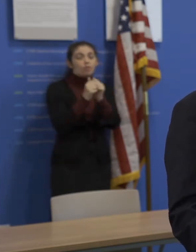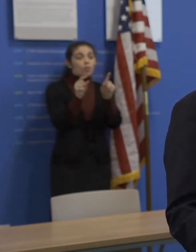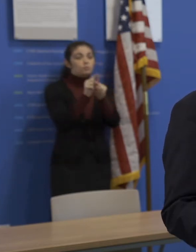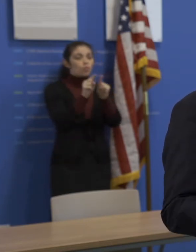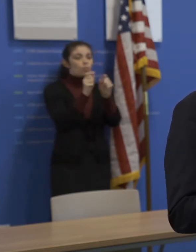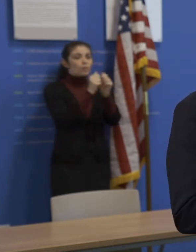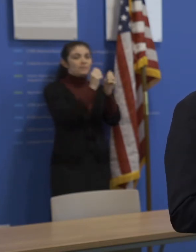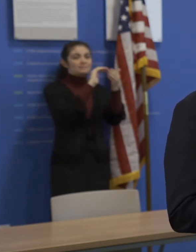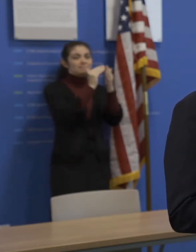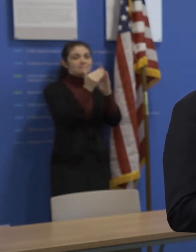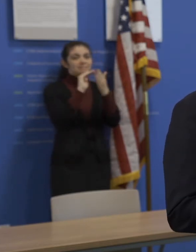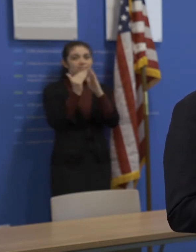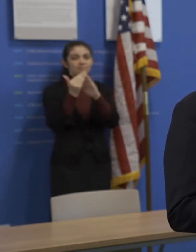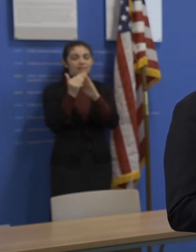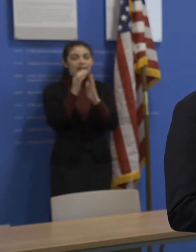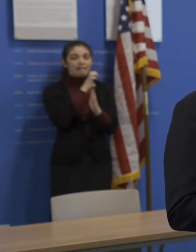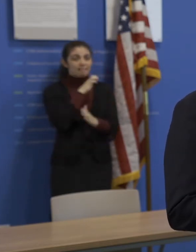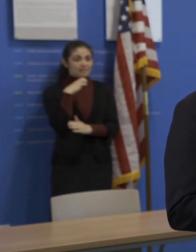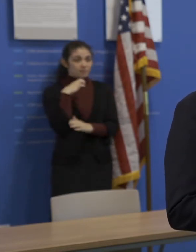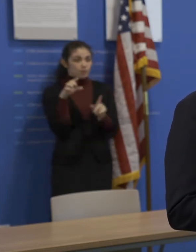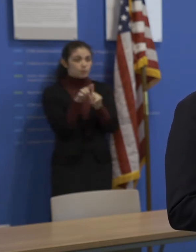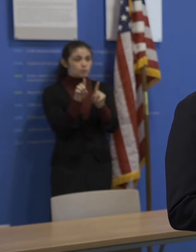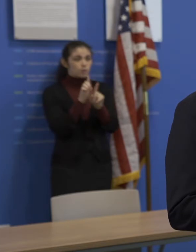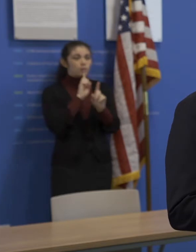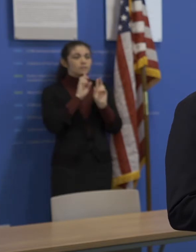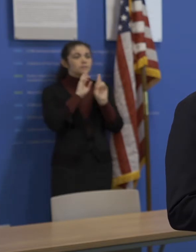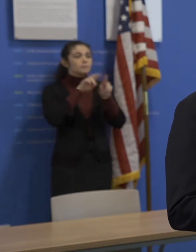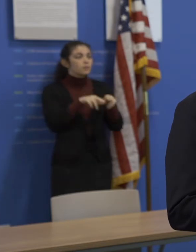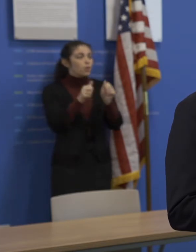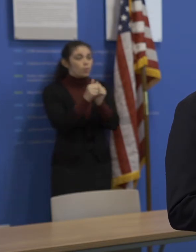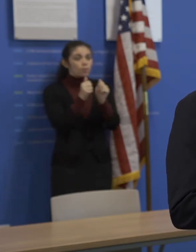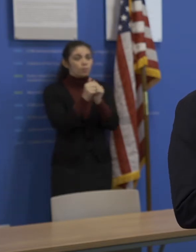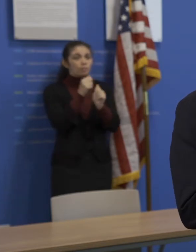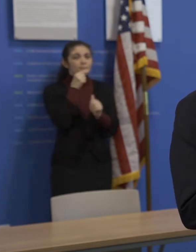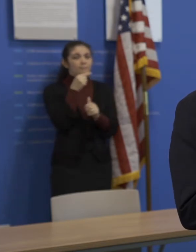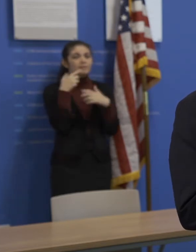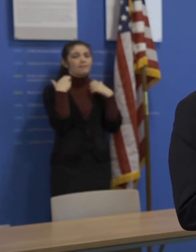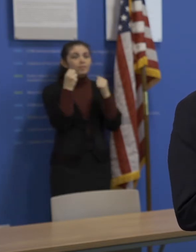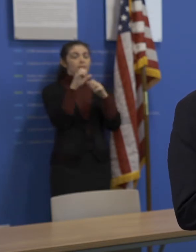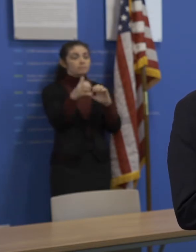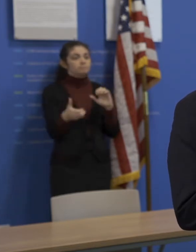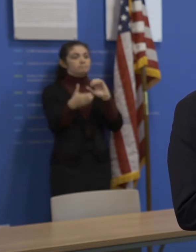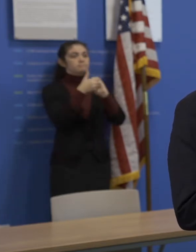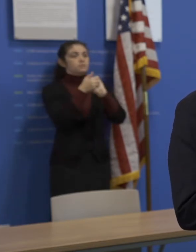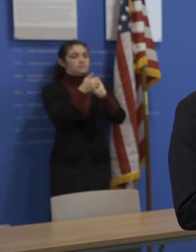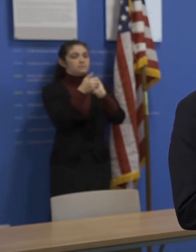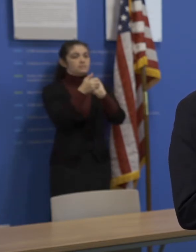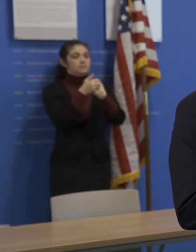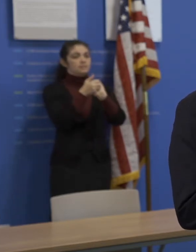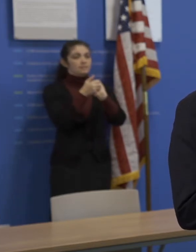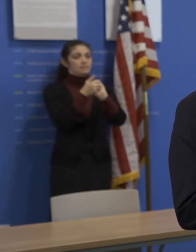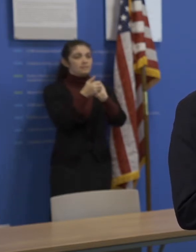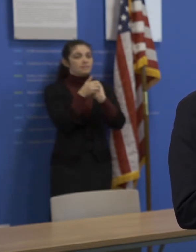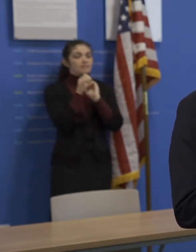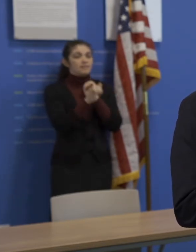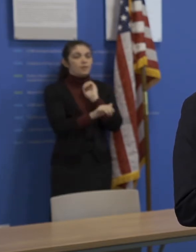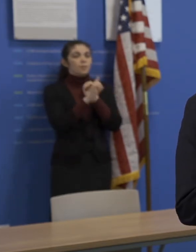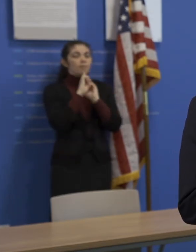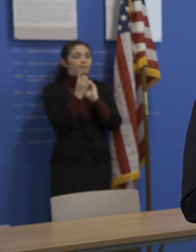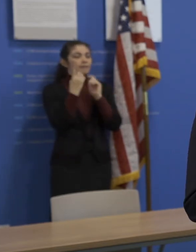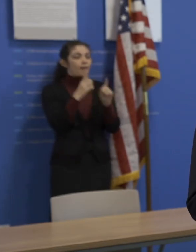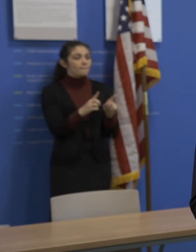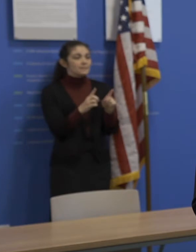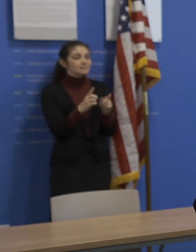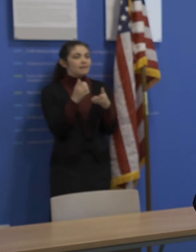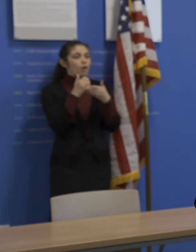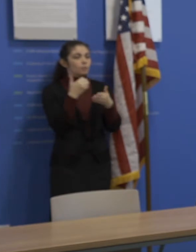Cleveland as we work together in this response very closely with the Cleveland Department of Public Health. That unity message and the uniformity of message